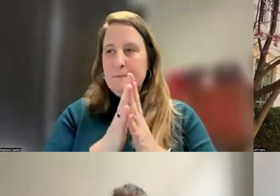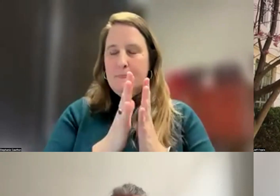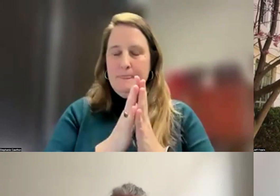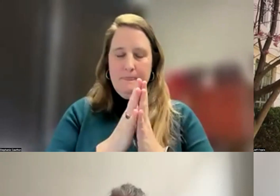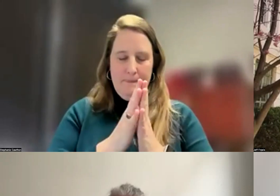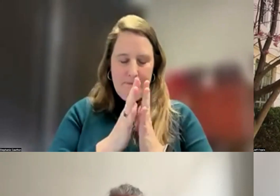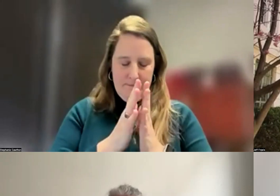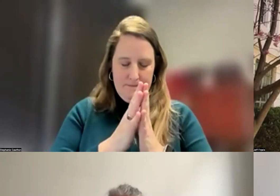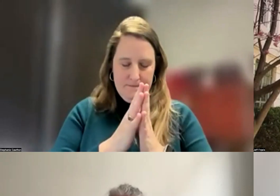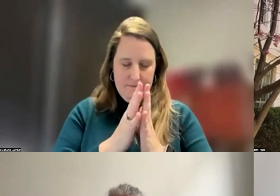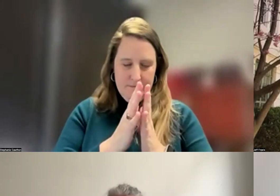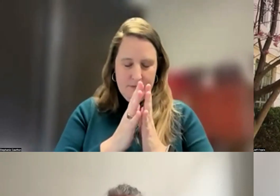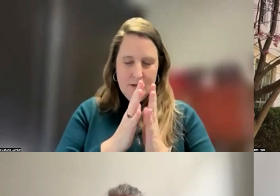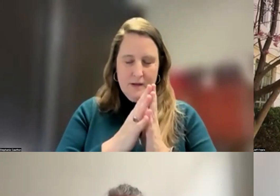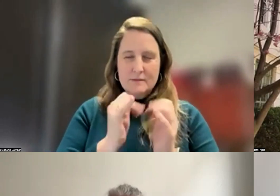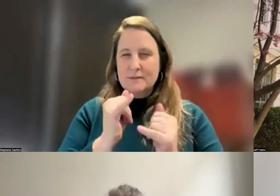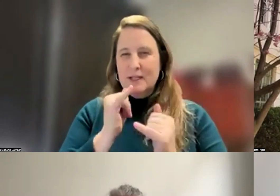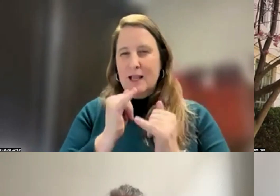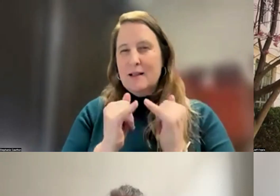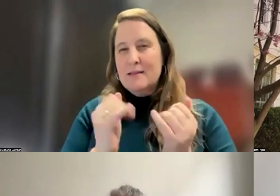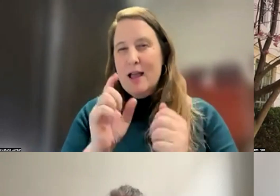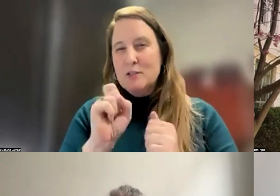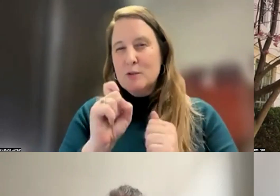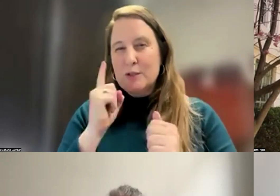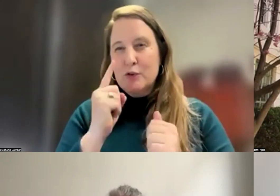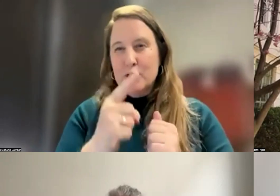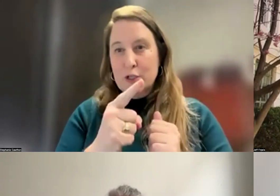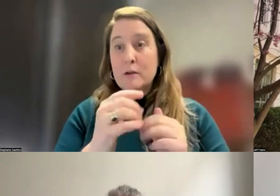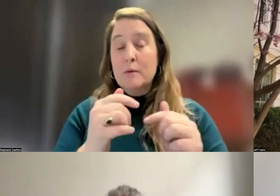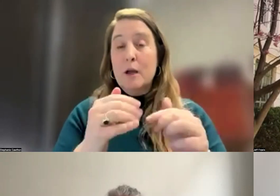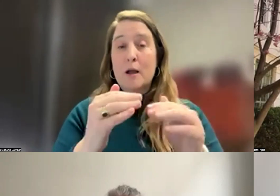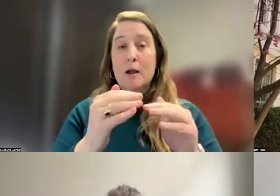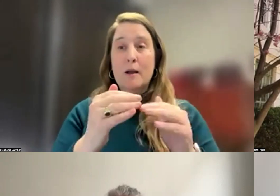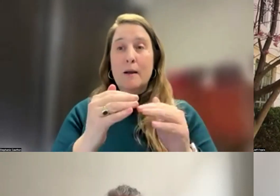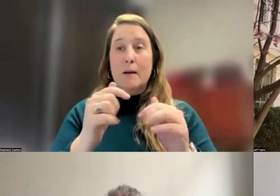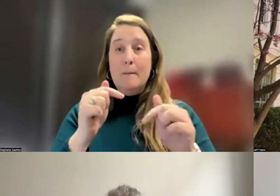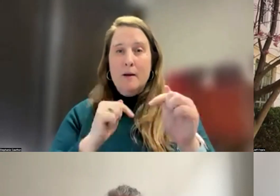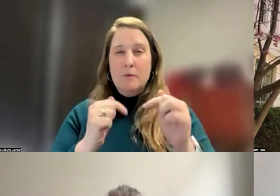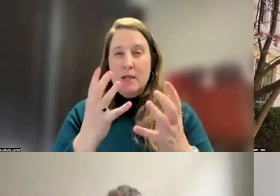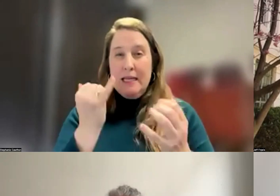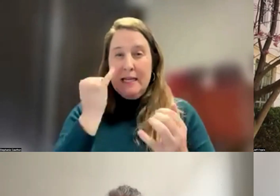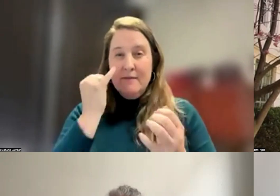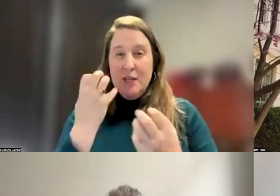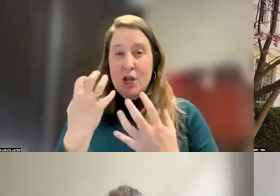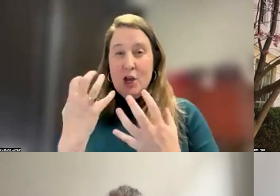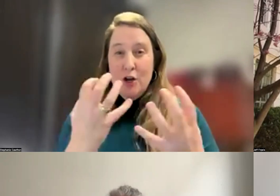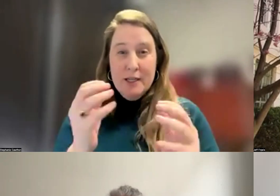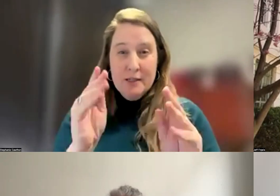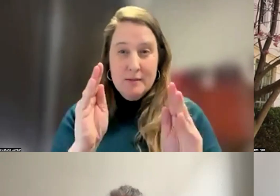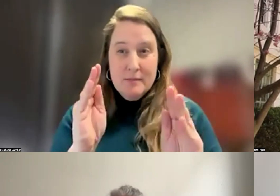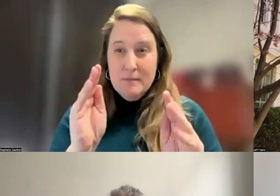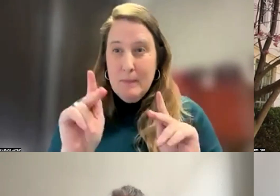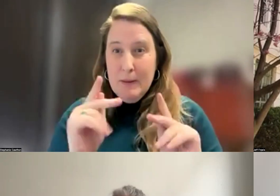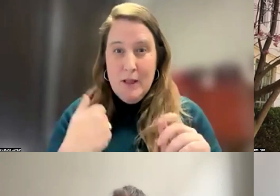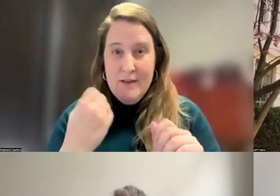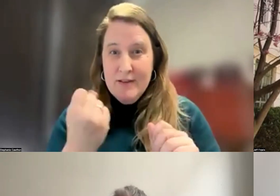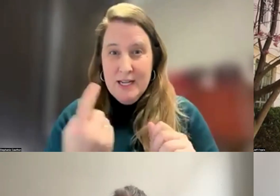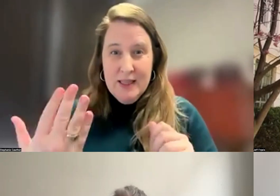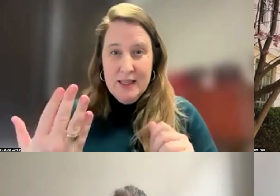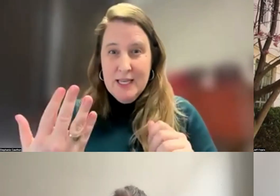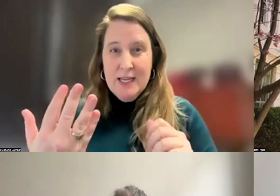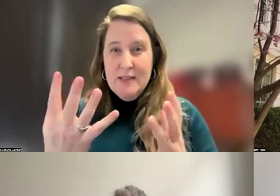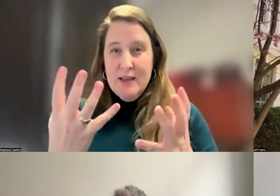to access and read that information. And the last question I have for you is if we could back up just a